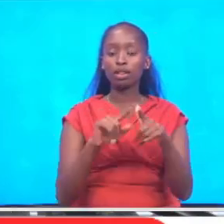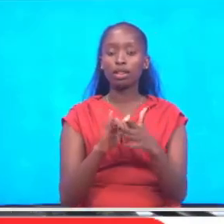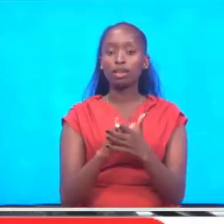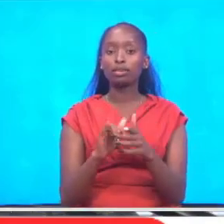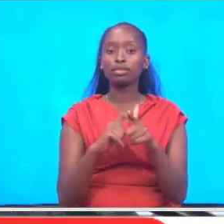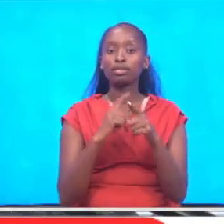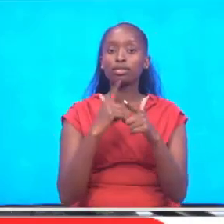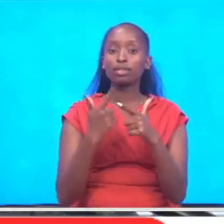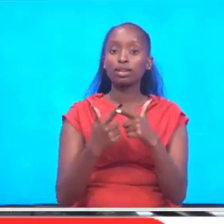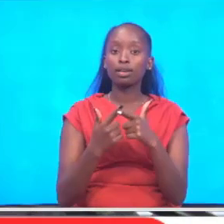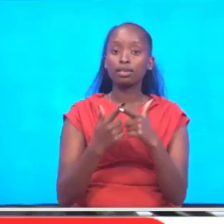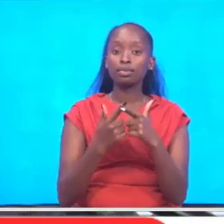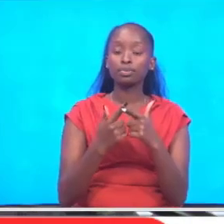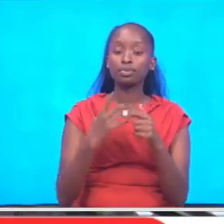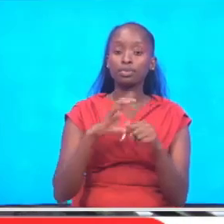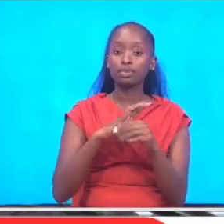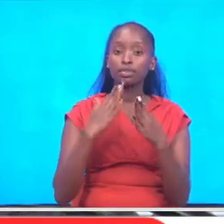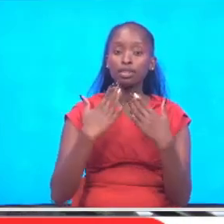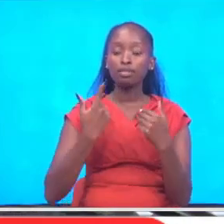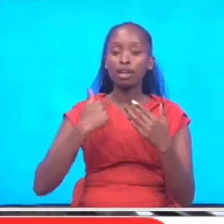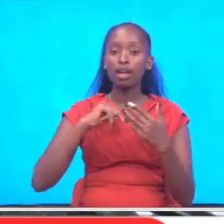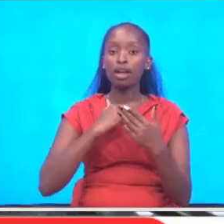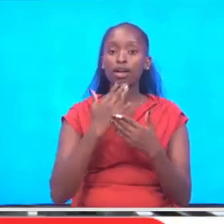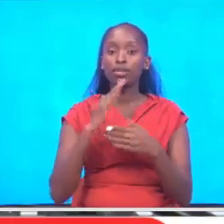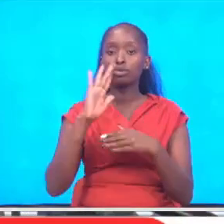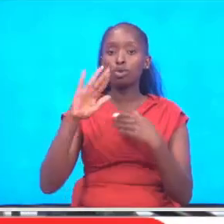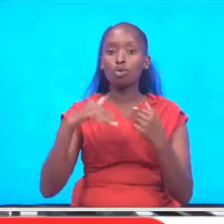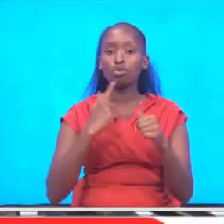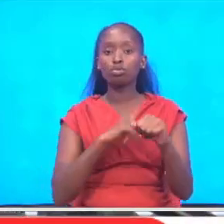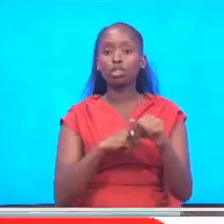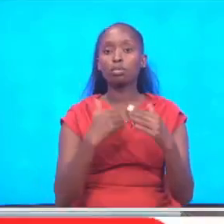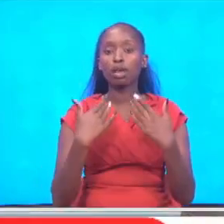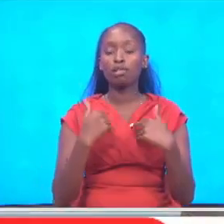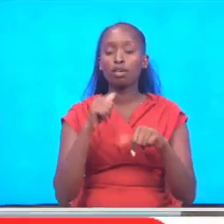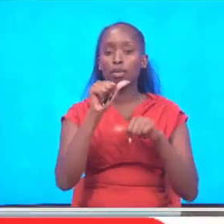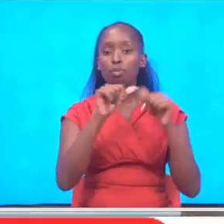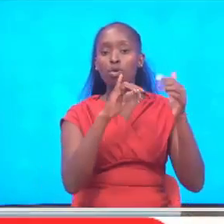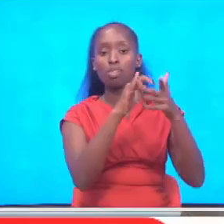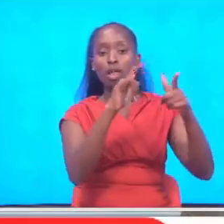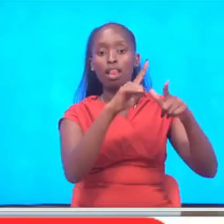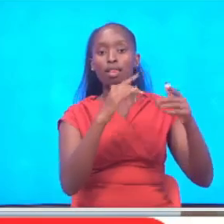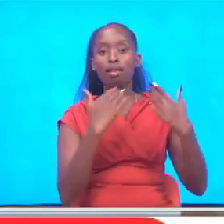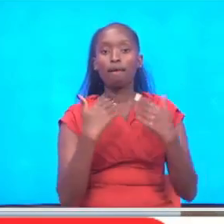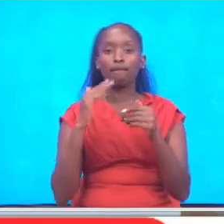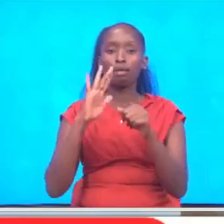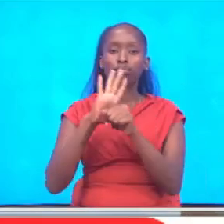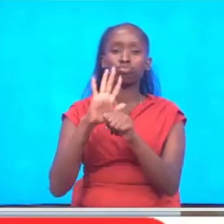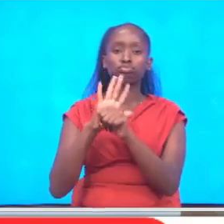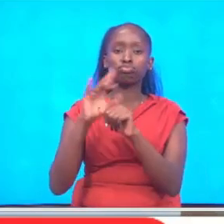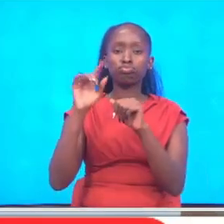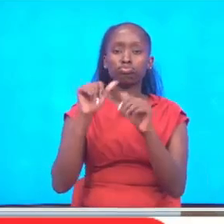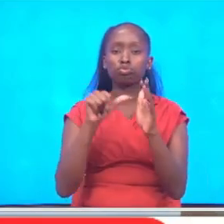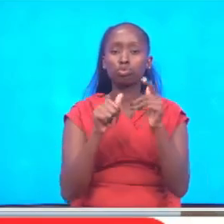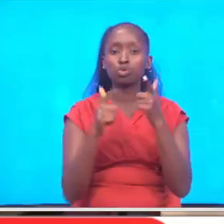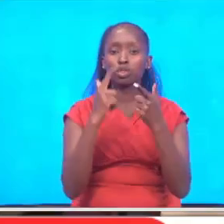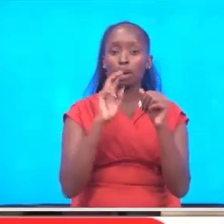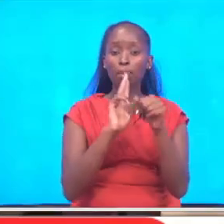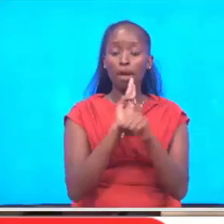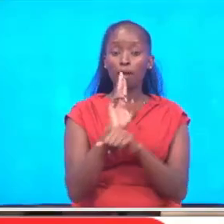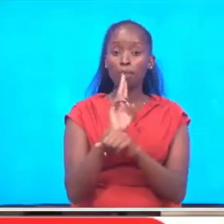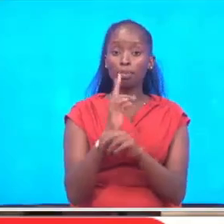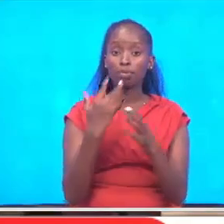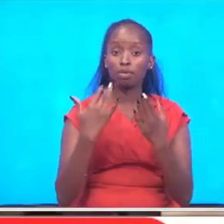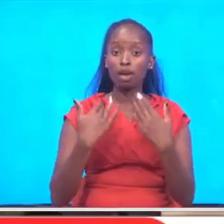find ourselves litigious concerning land, address squabbles concerning land. Aidha, tume hii imependekeza kuwa umiliki wa